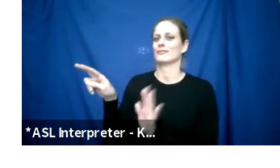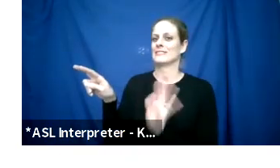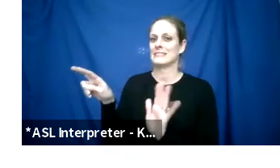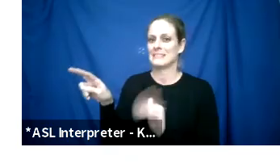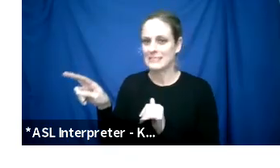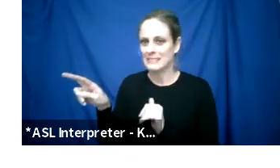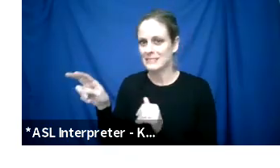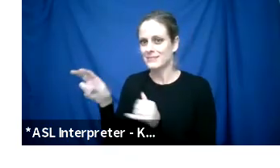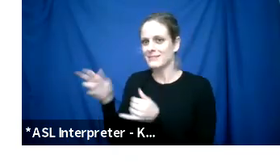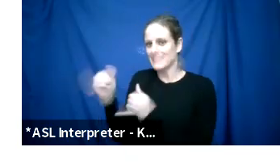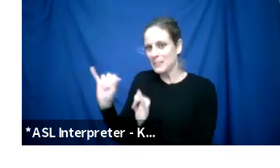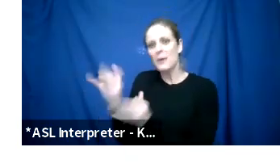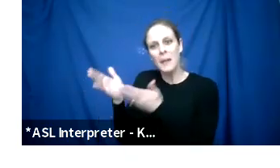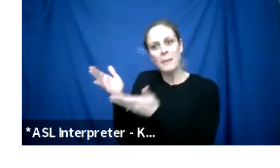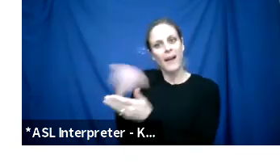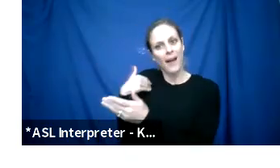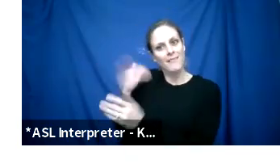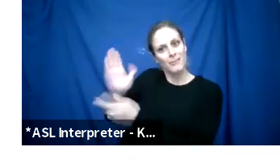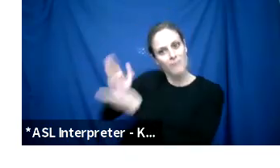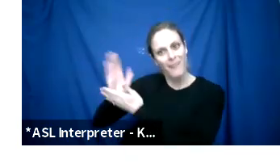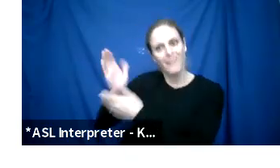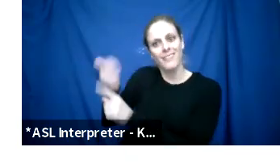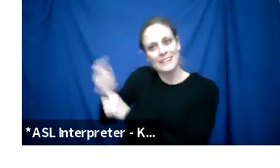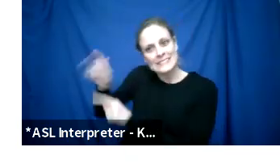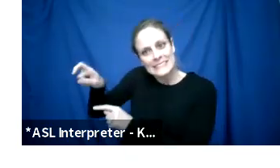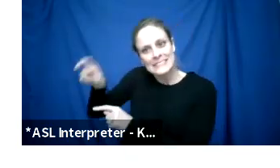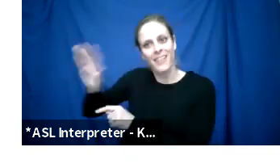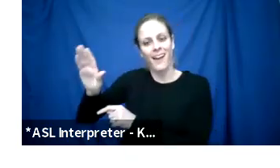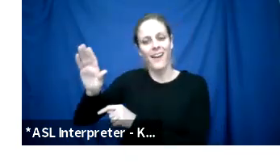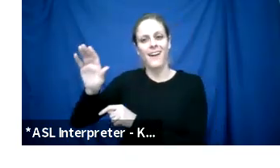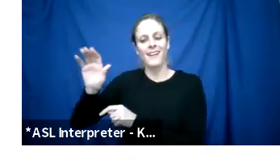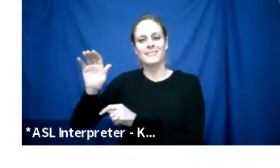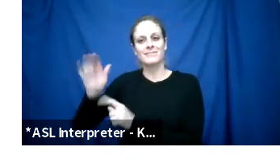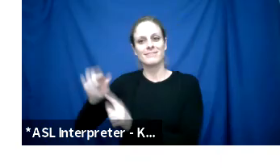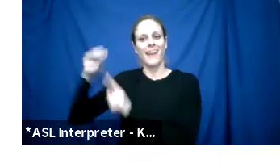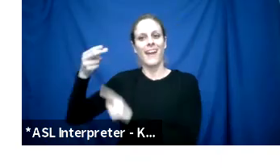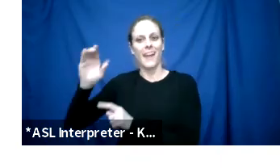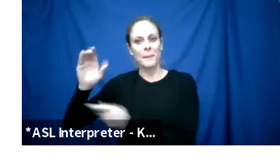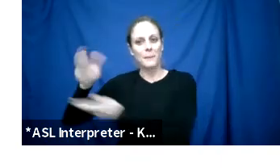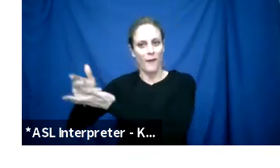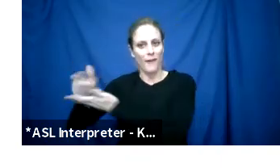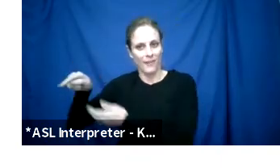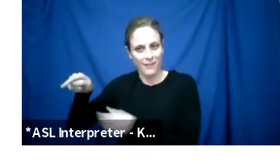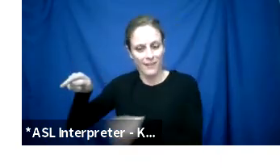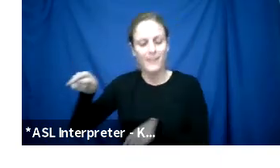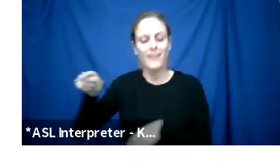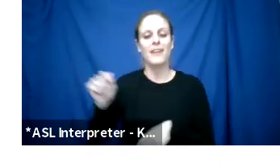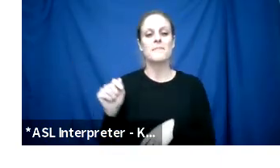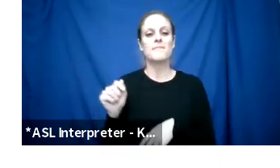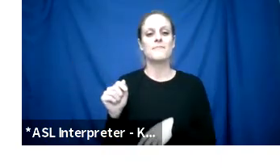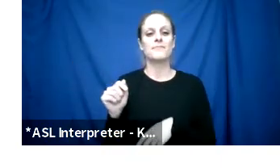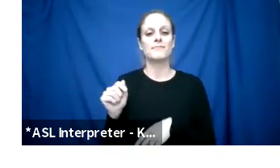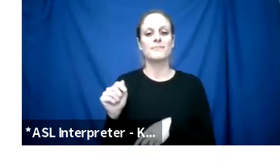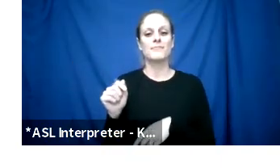still need that accommodation of an accessible space. And when we're treating people with that mobility that affects